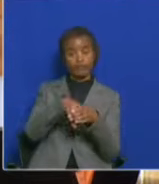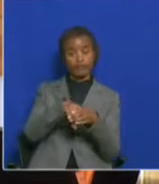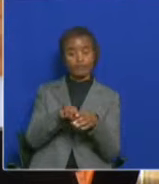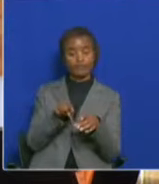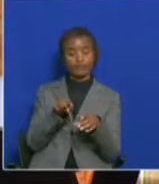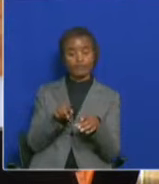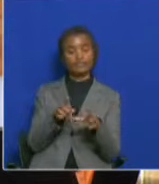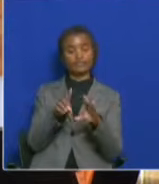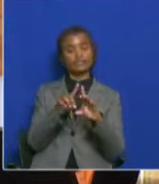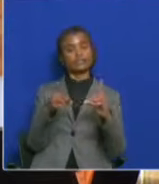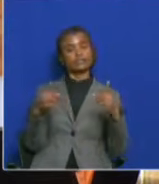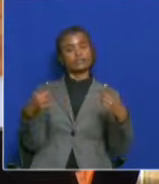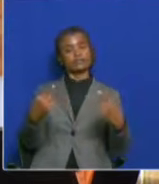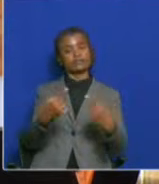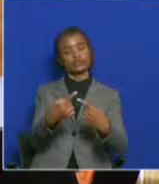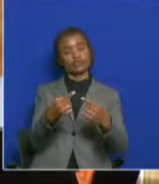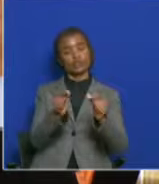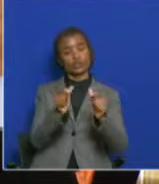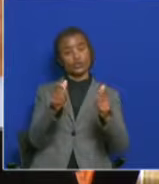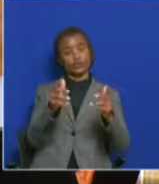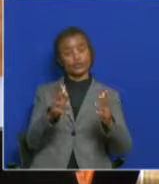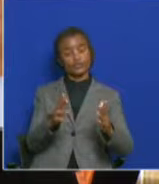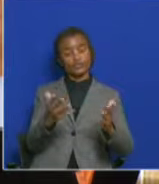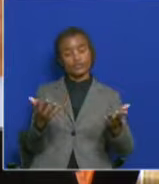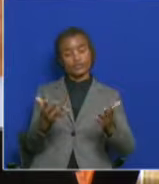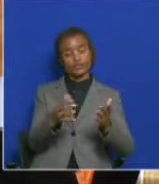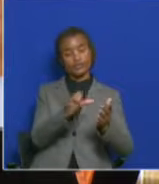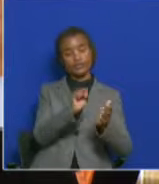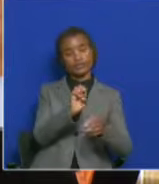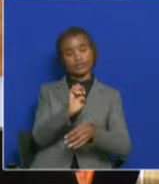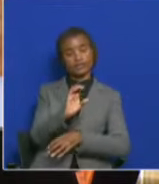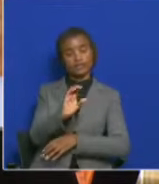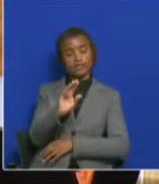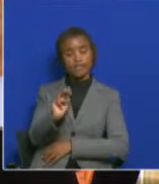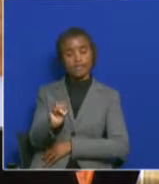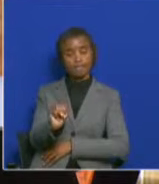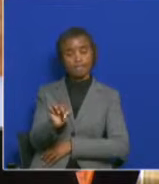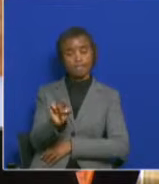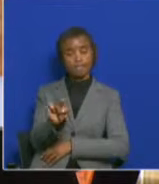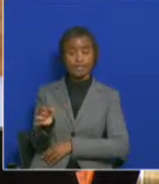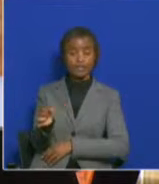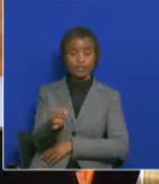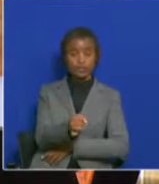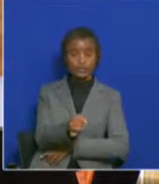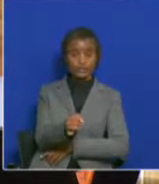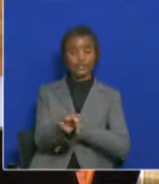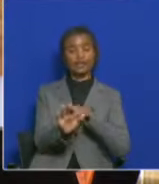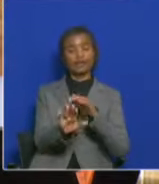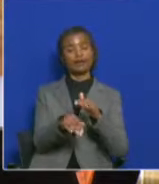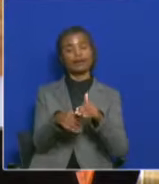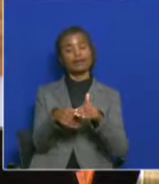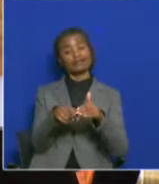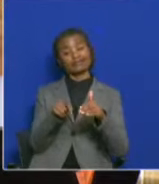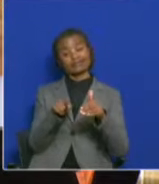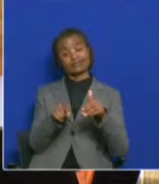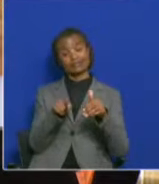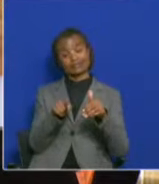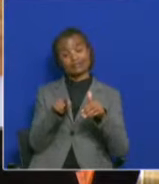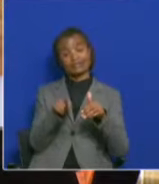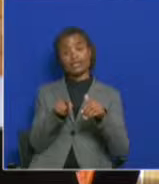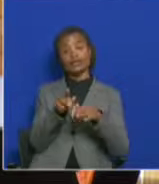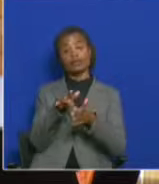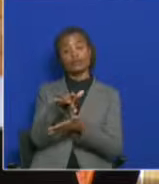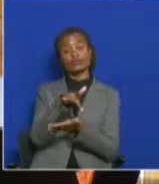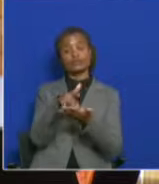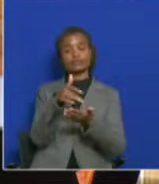commissioner of supply chain management. That was where he was appointed. And therefore, because of the seniority of that position,